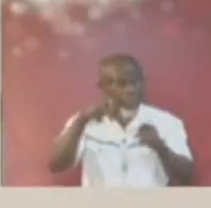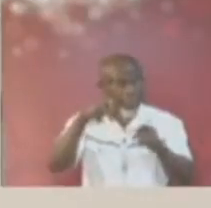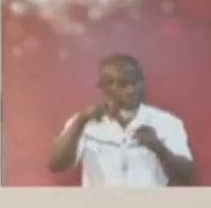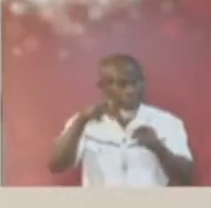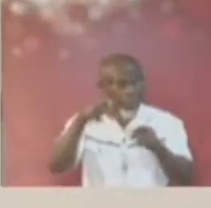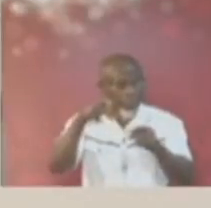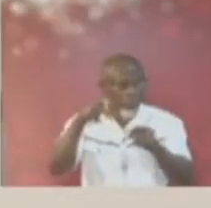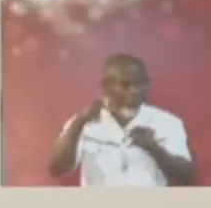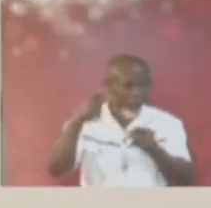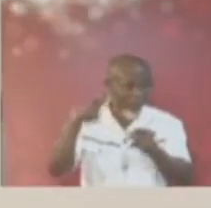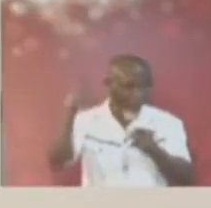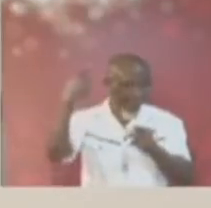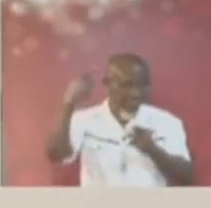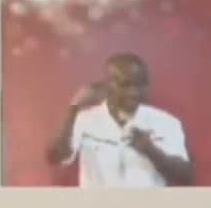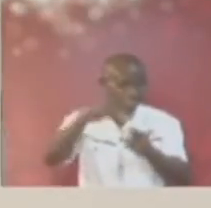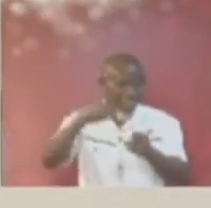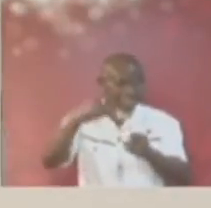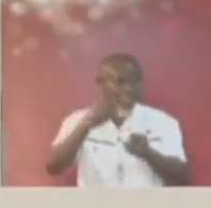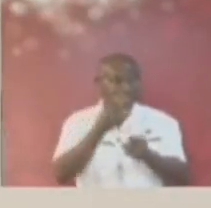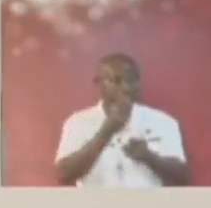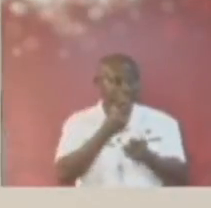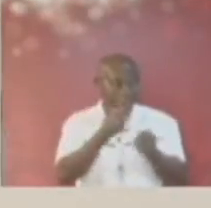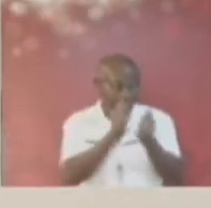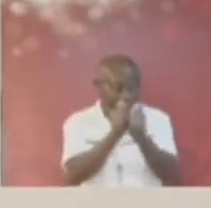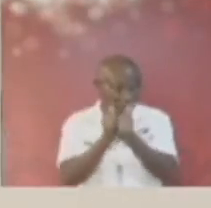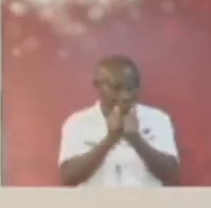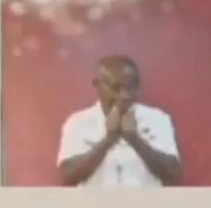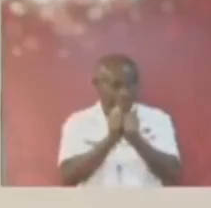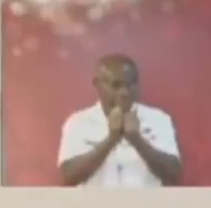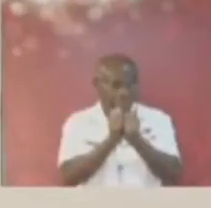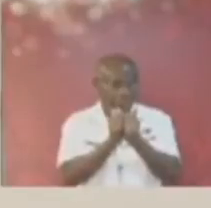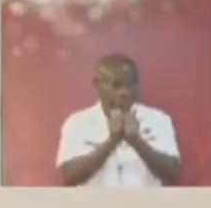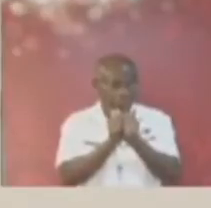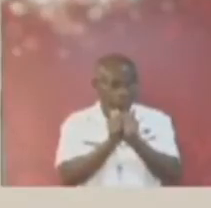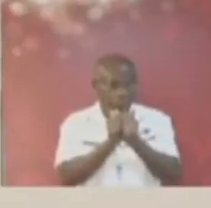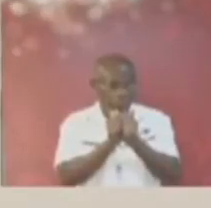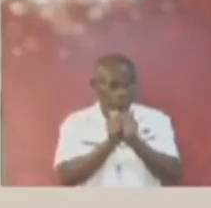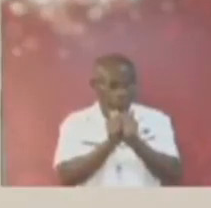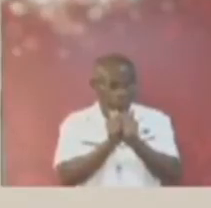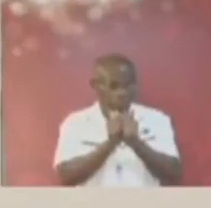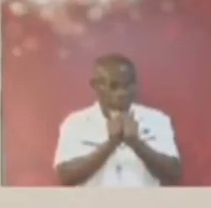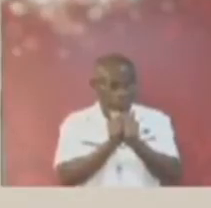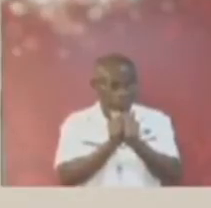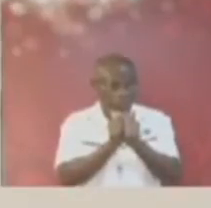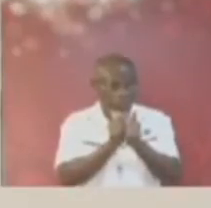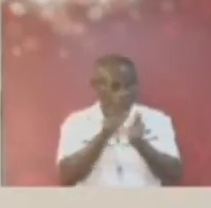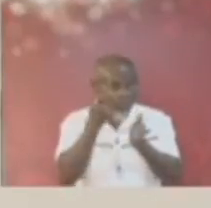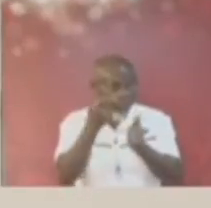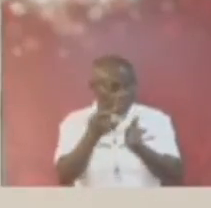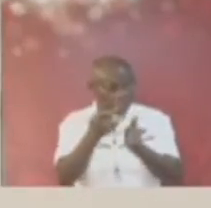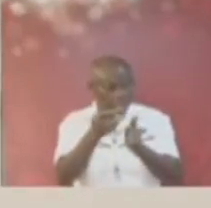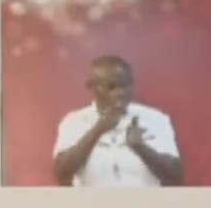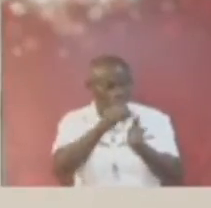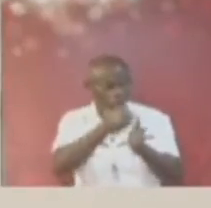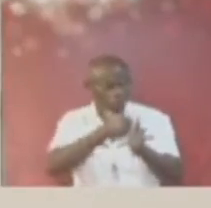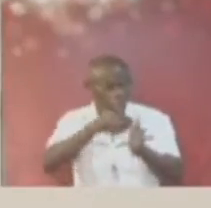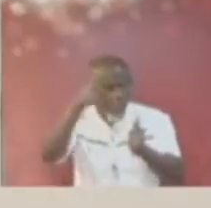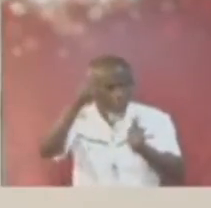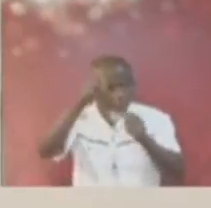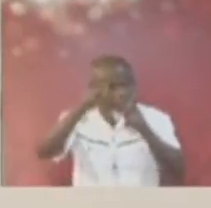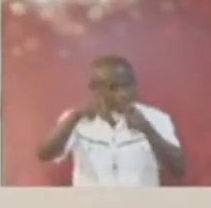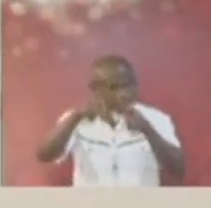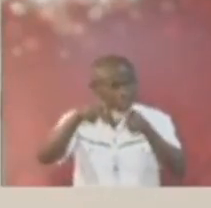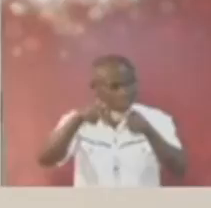or diabetic or both. What we also see is that in older age groups, looking at